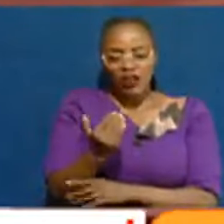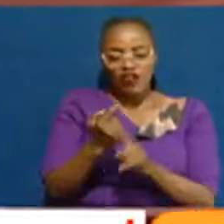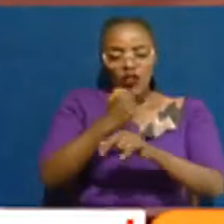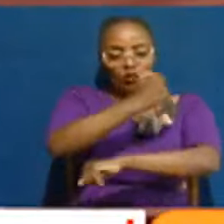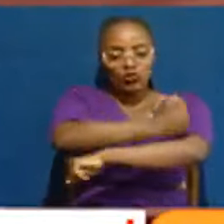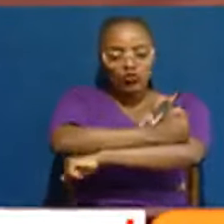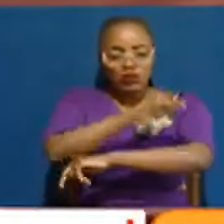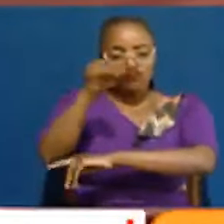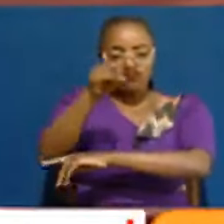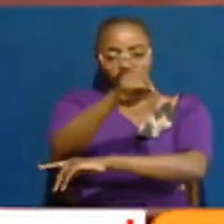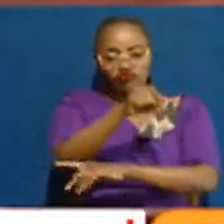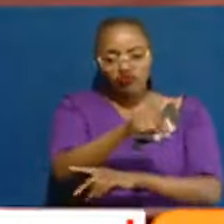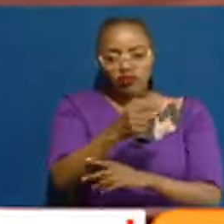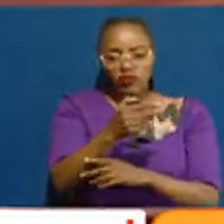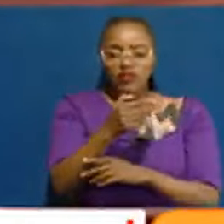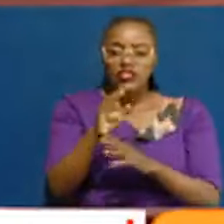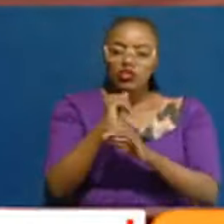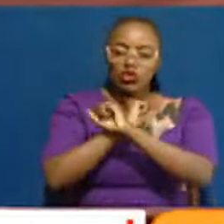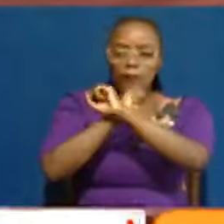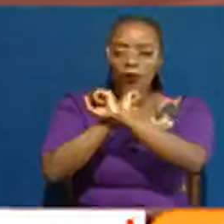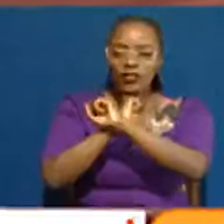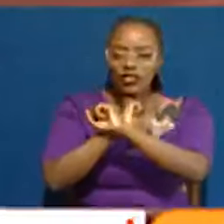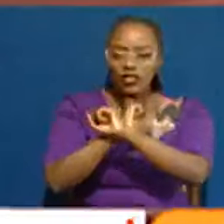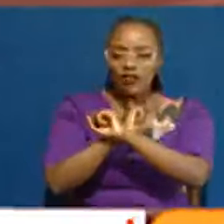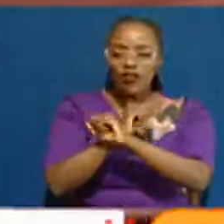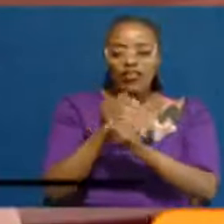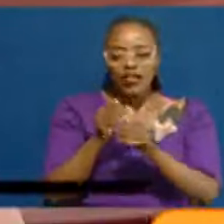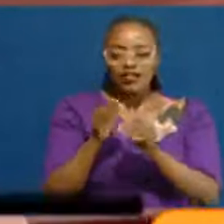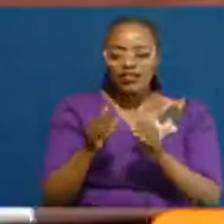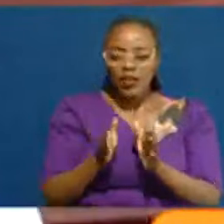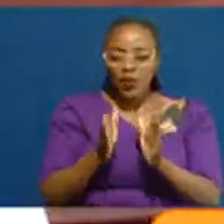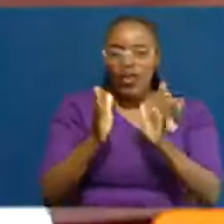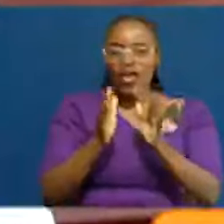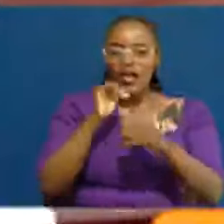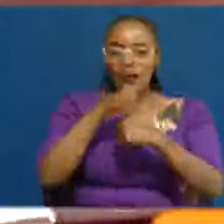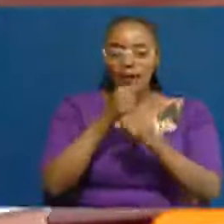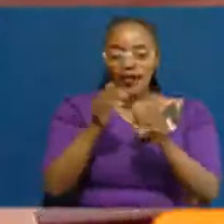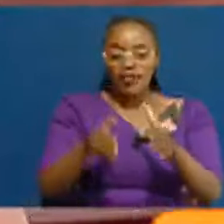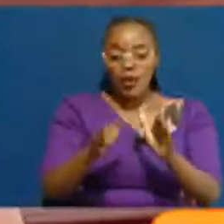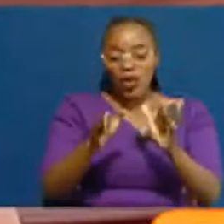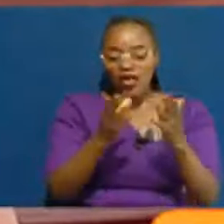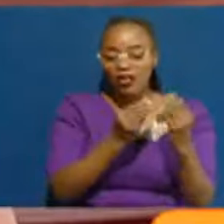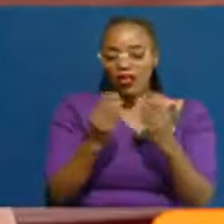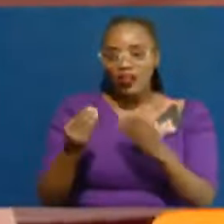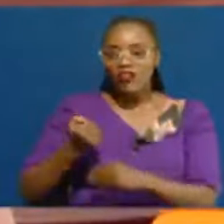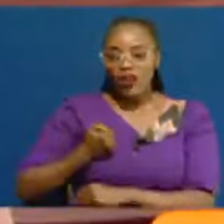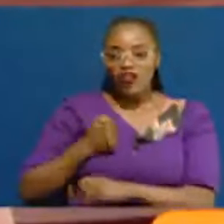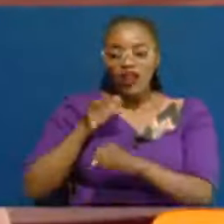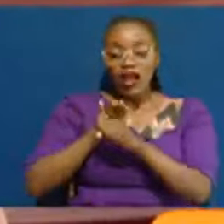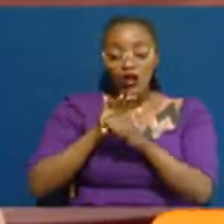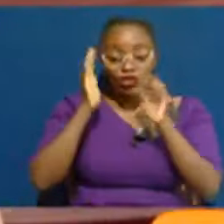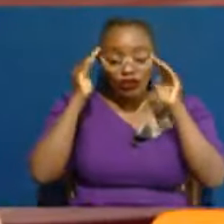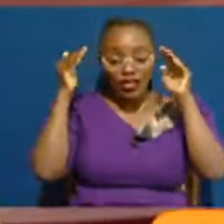schools to basically protecting the entire path and paving it for girls, a lot of